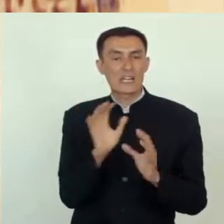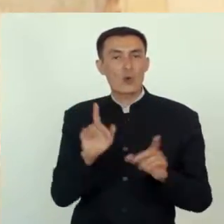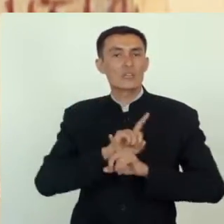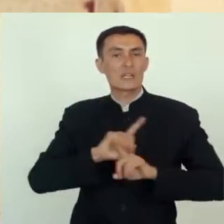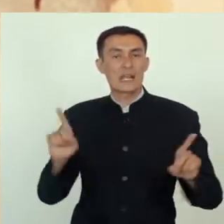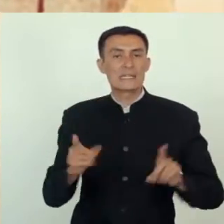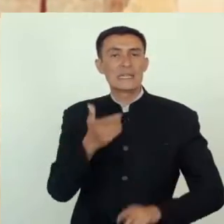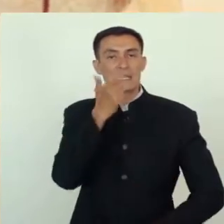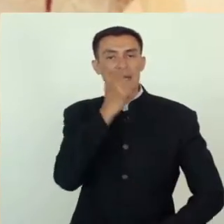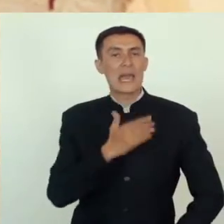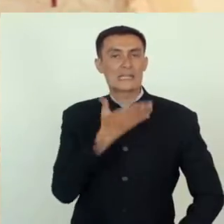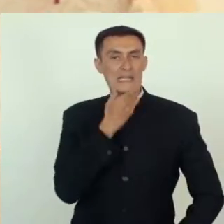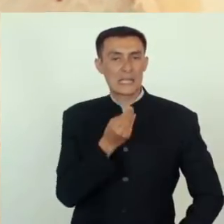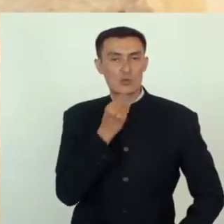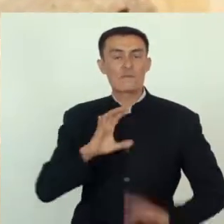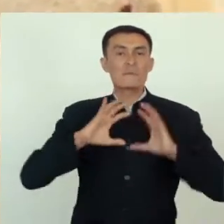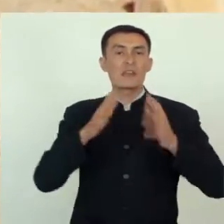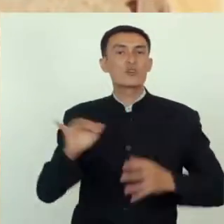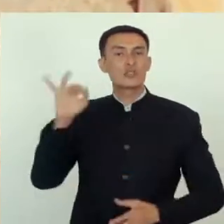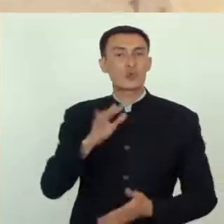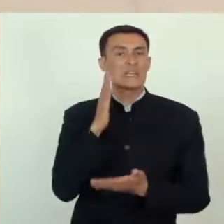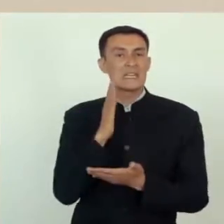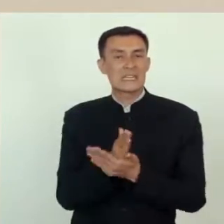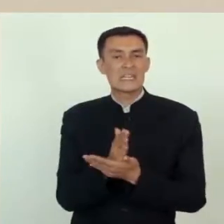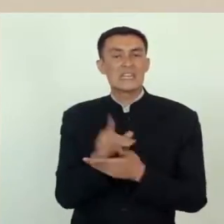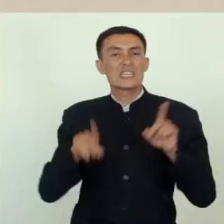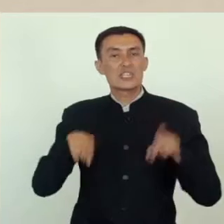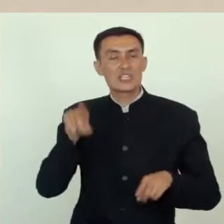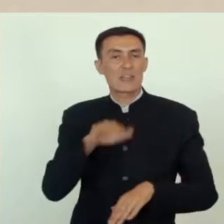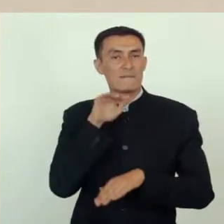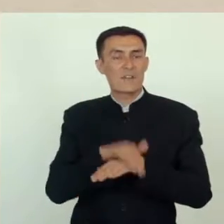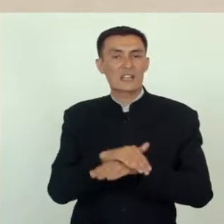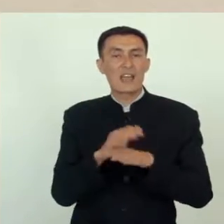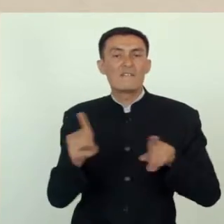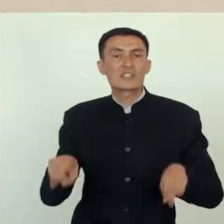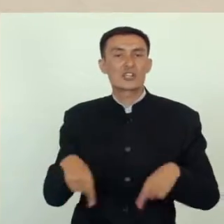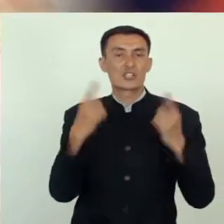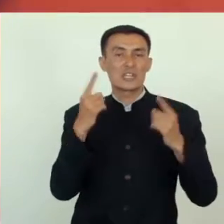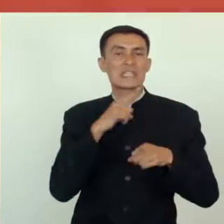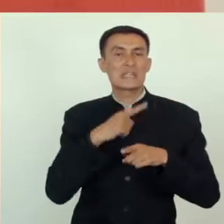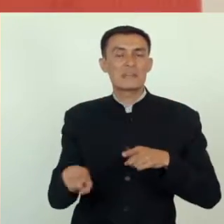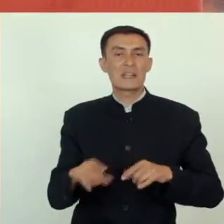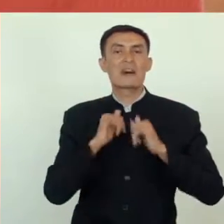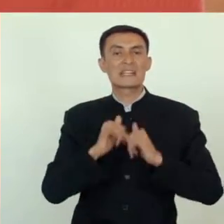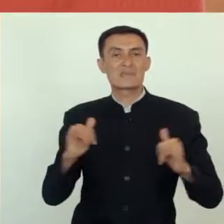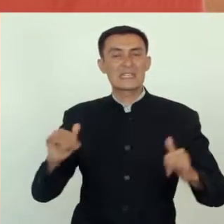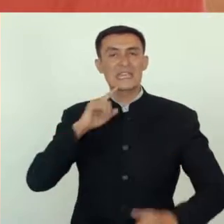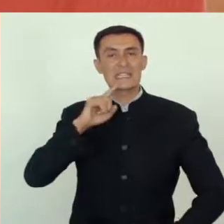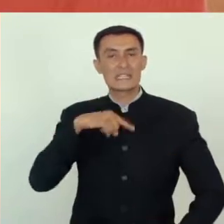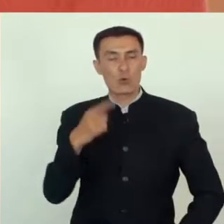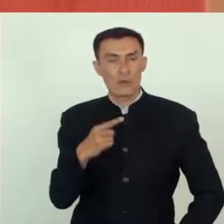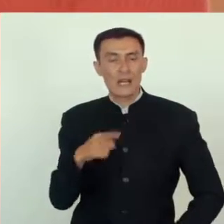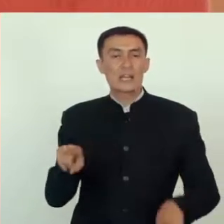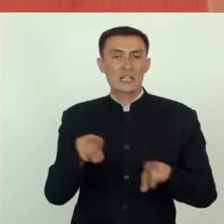World history has shown rare cases of a revival and fast development of languages. This is the case with the Kazakh